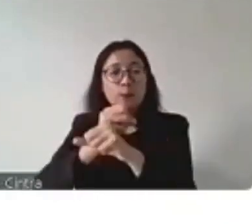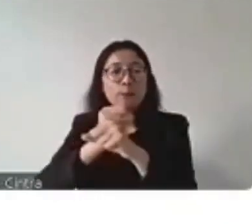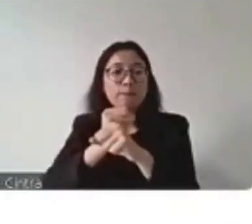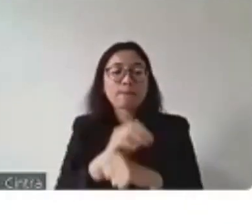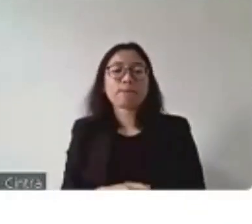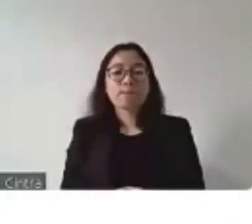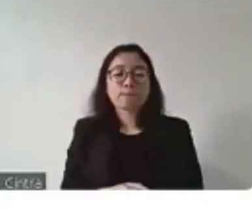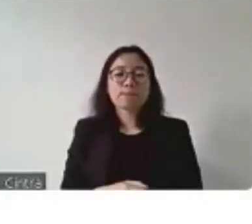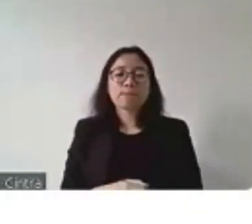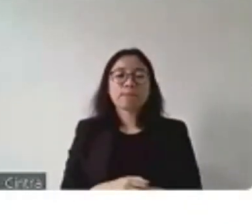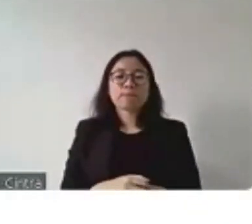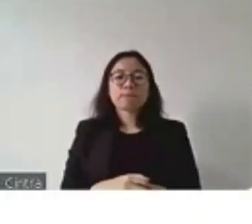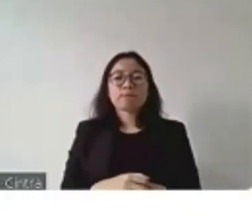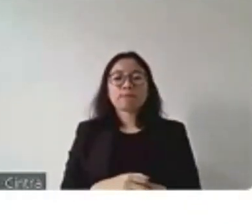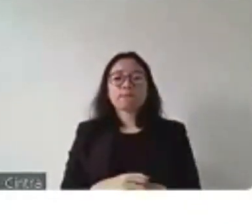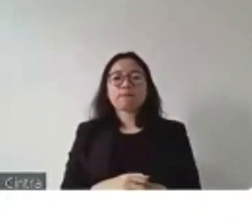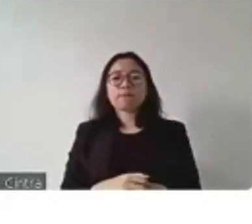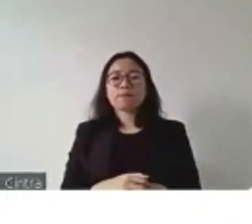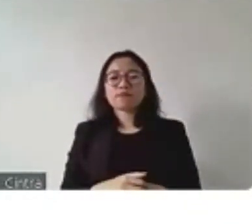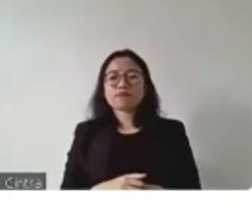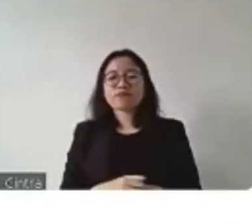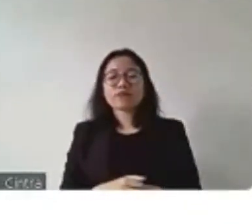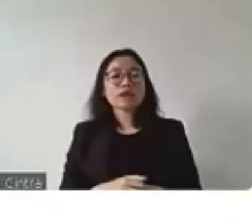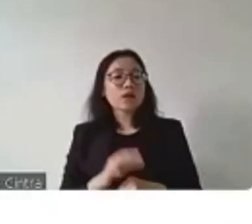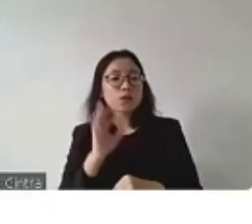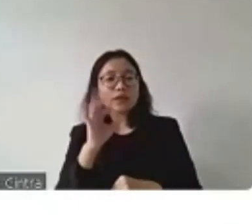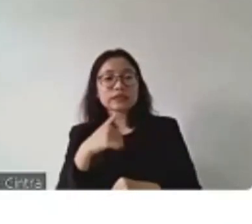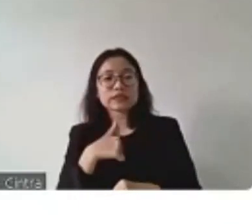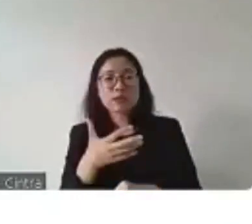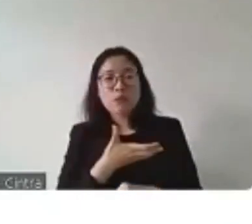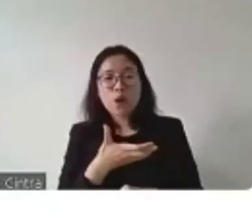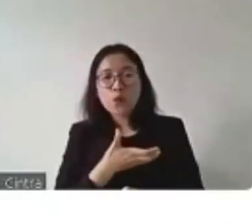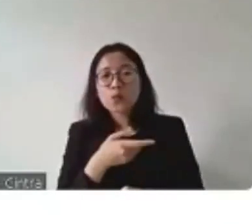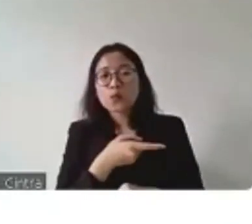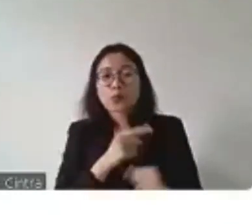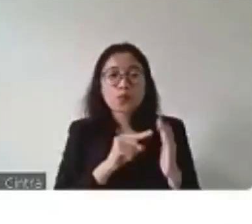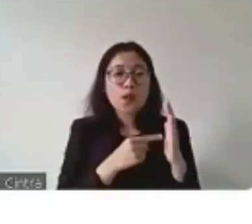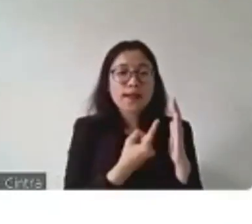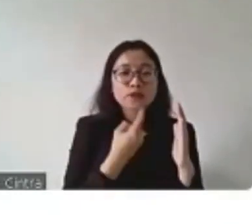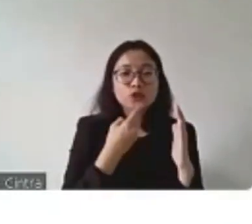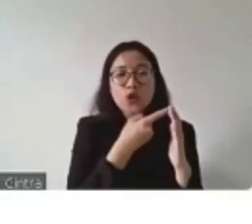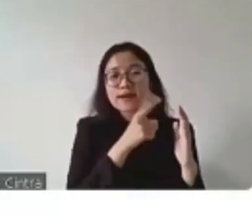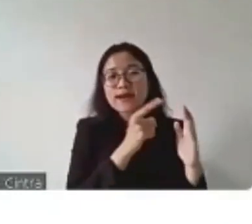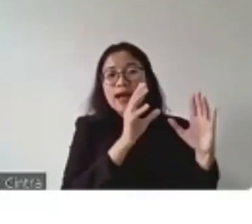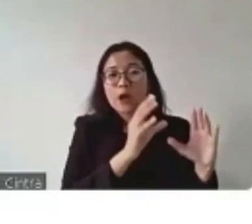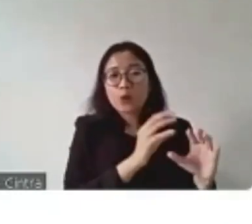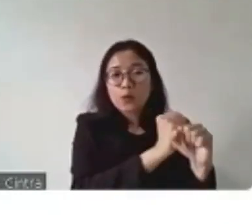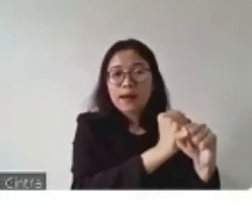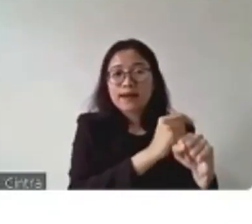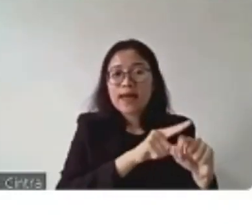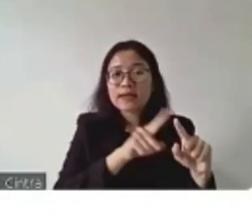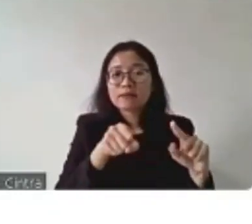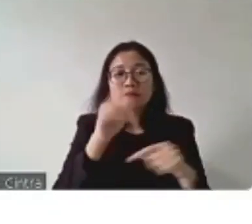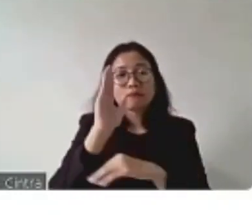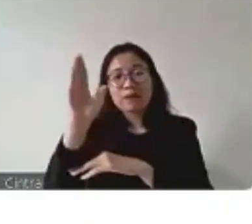summarize from Dr. Sumi. So Dr. Sumi has a very good point here, very